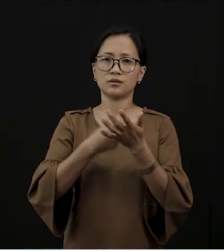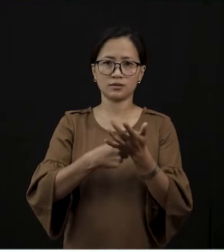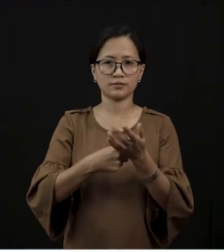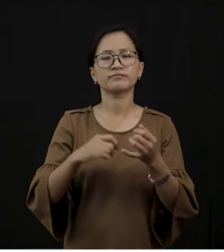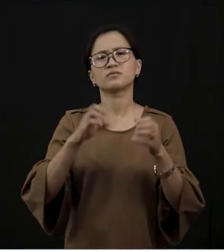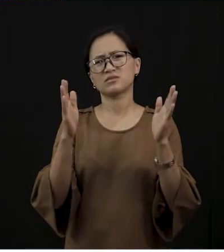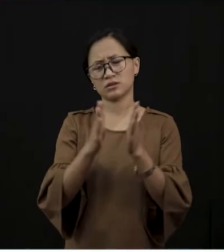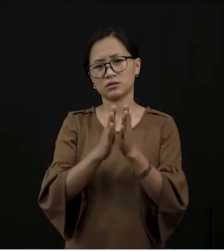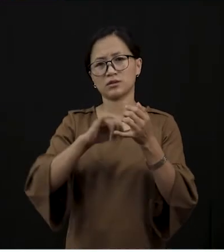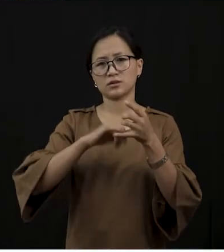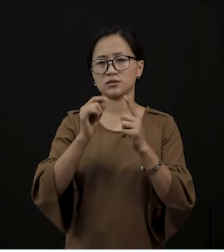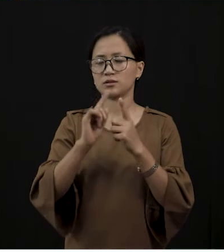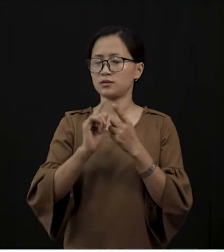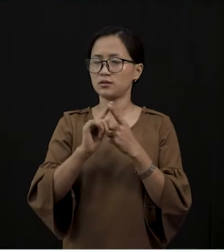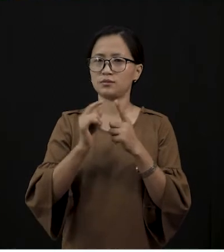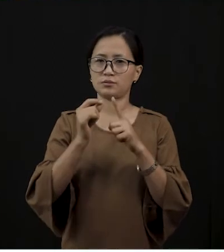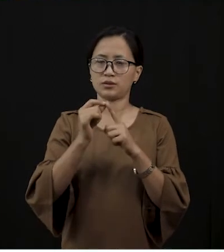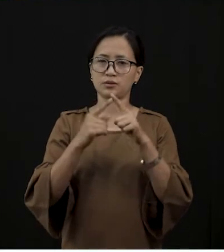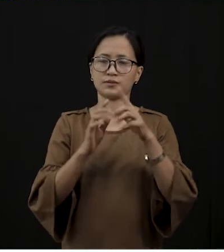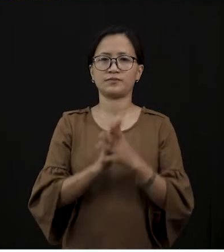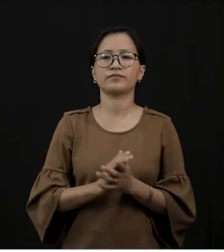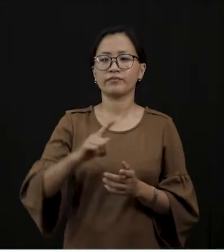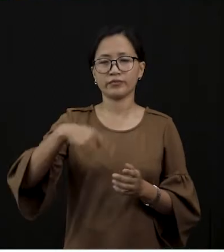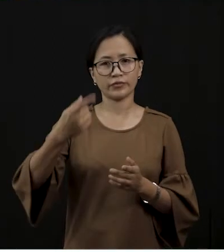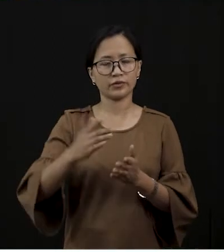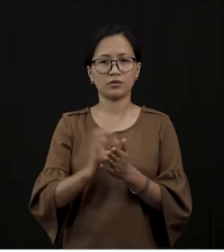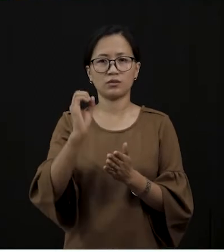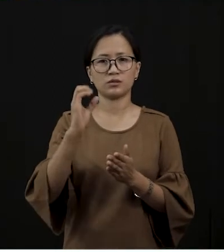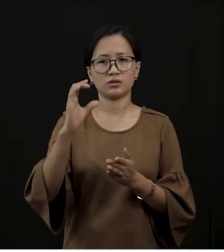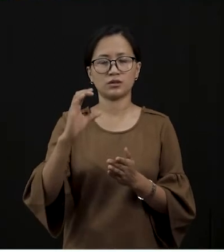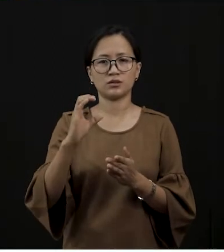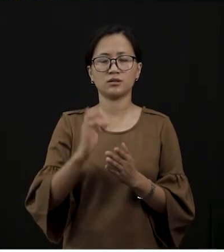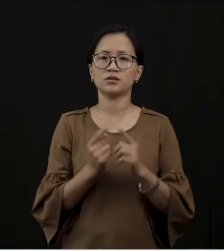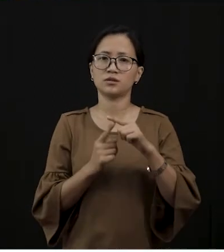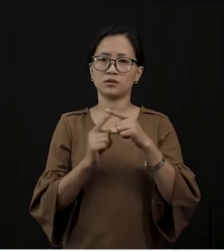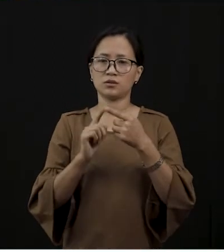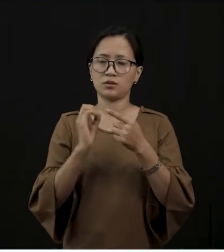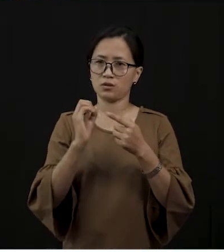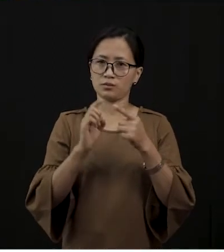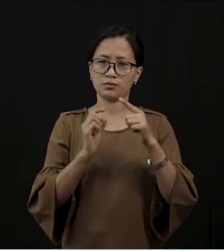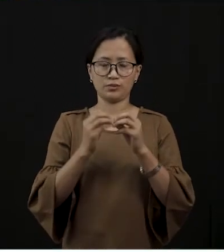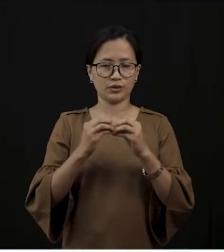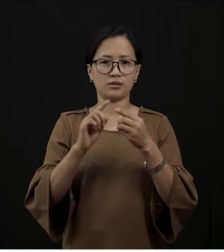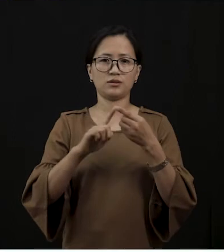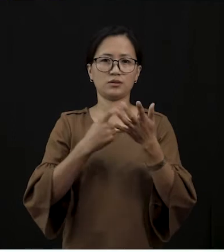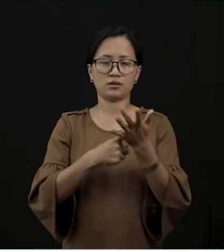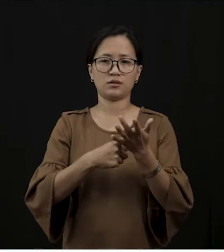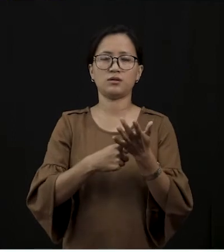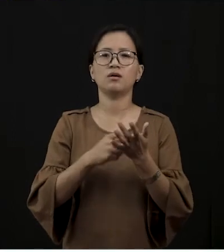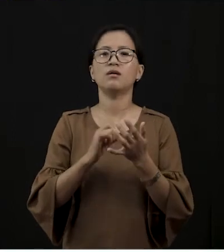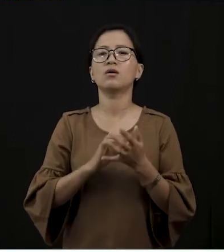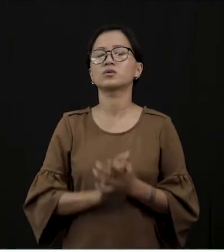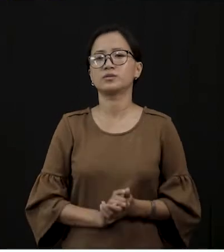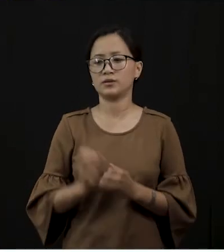R, September. Next, October. O C T O B E